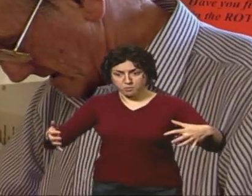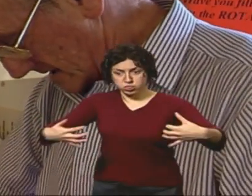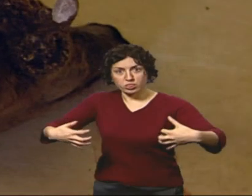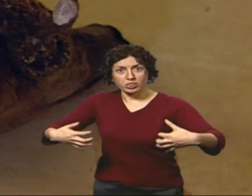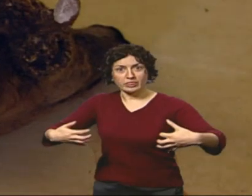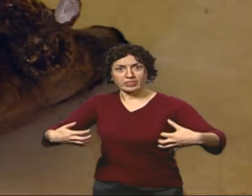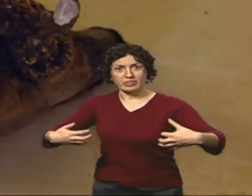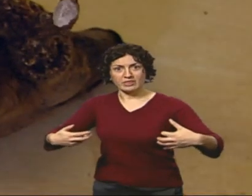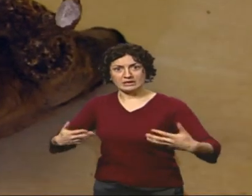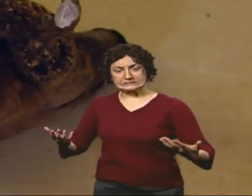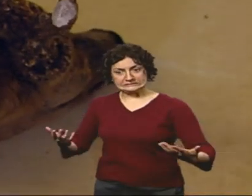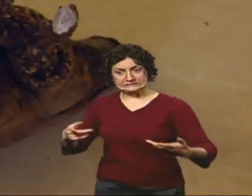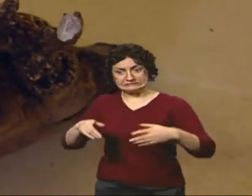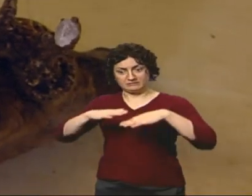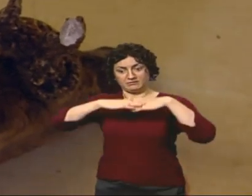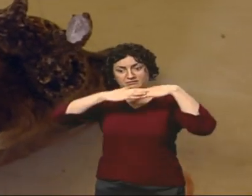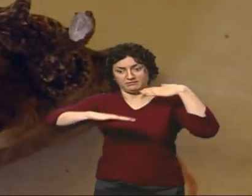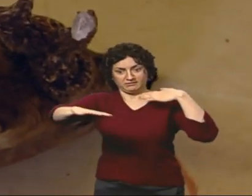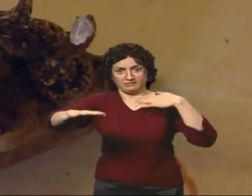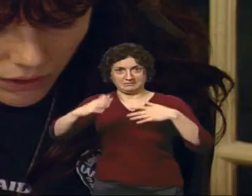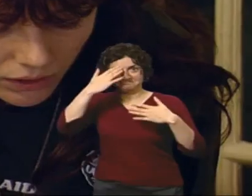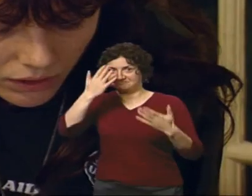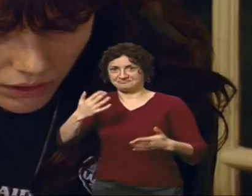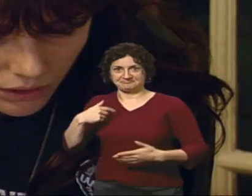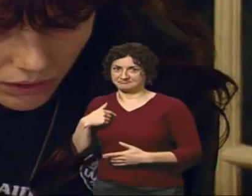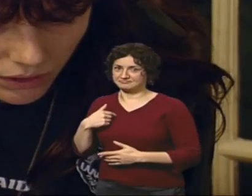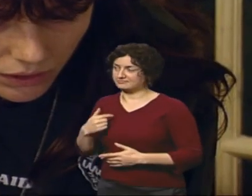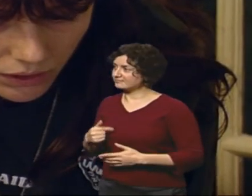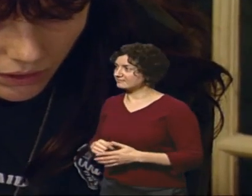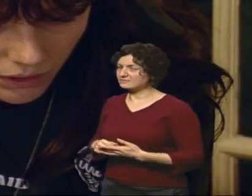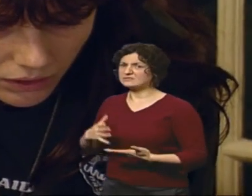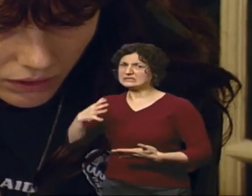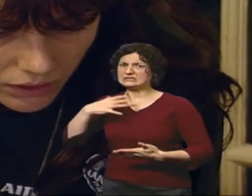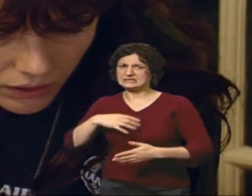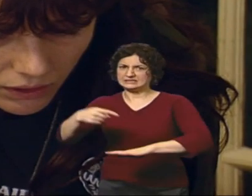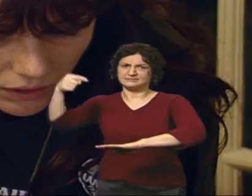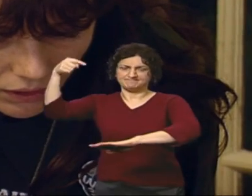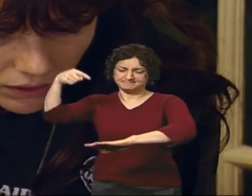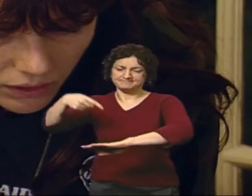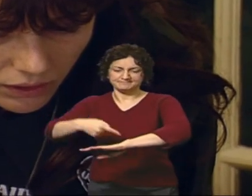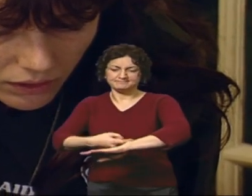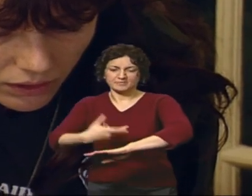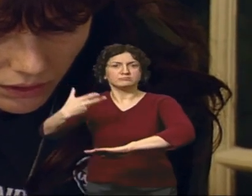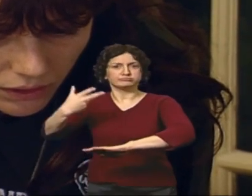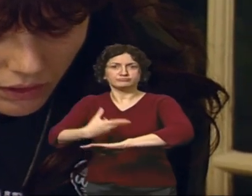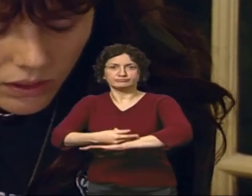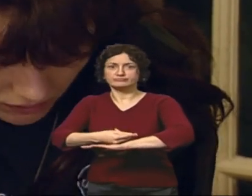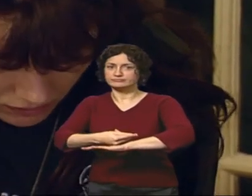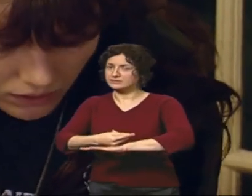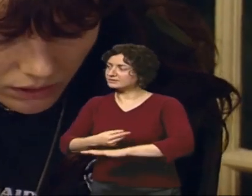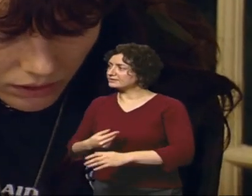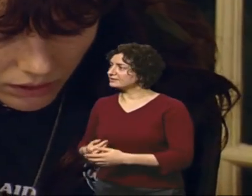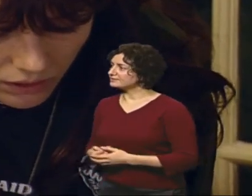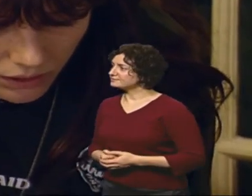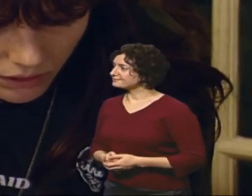but certainly didn't do the car any good either. Need to get a line in, and also some decks in, and some